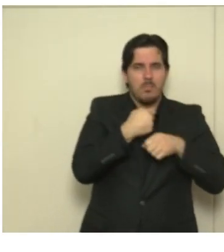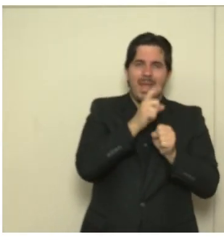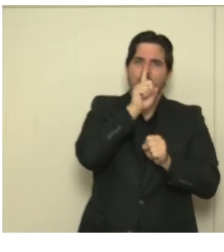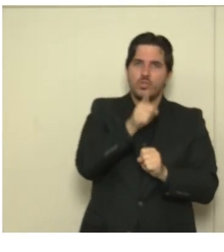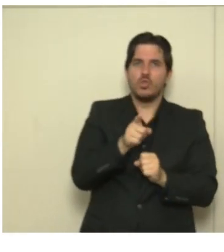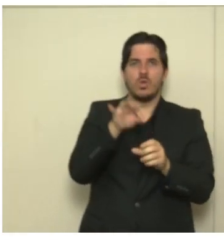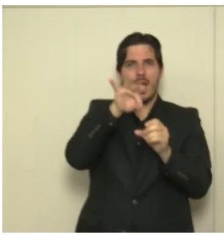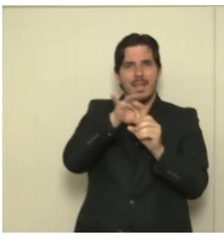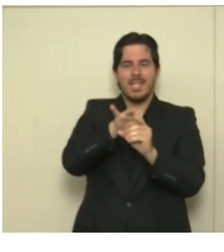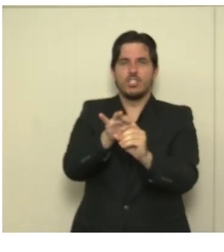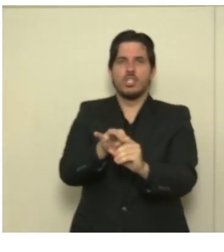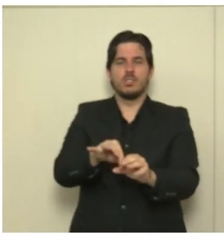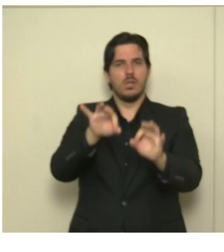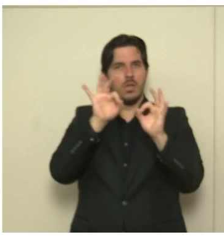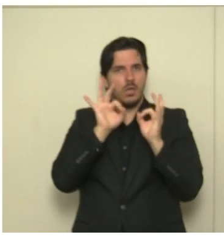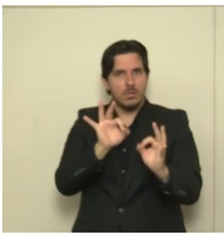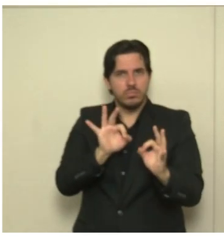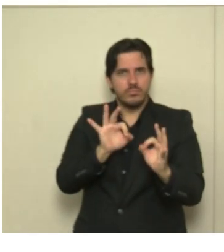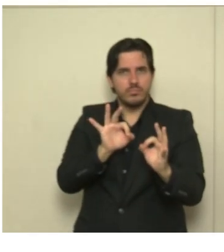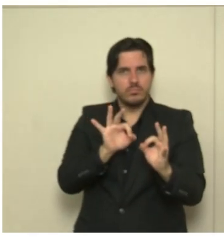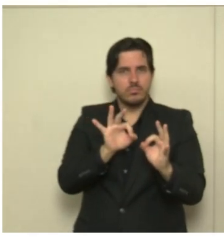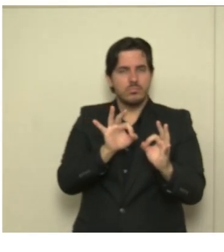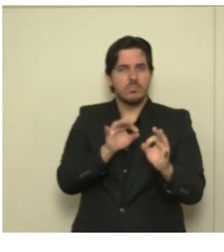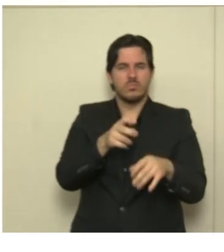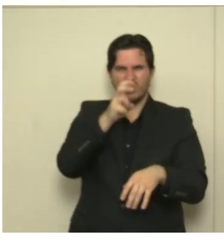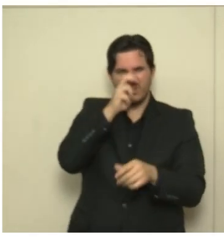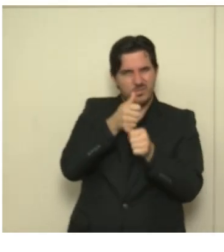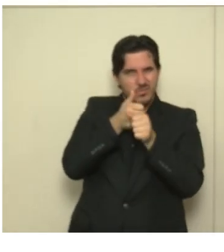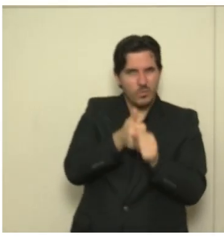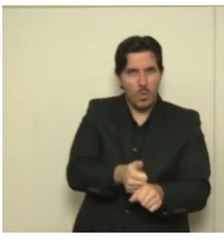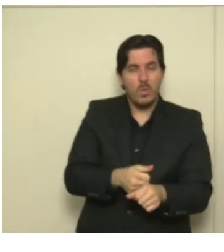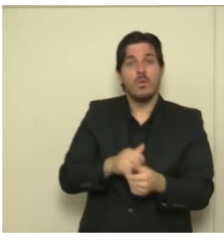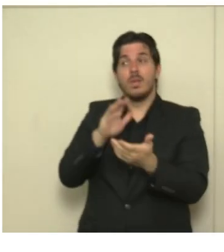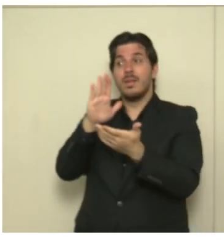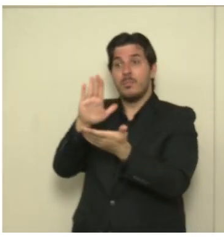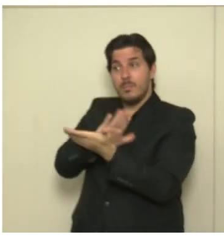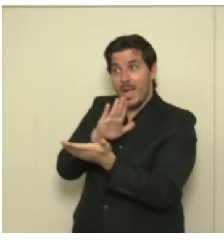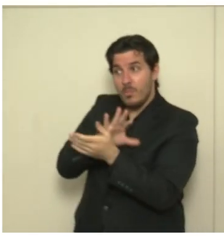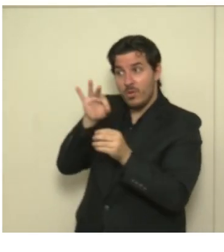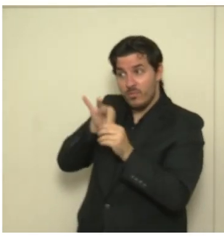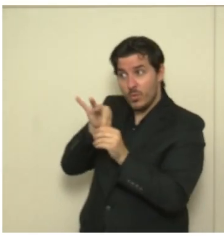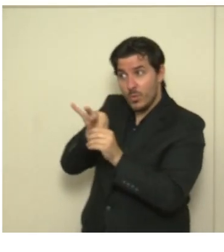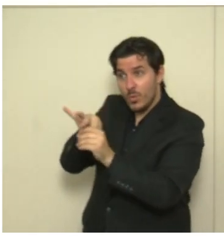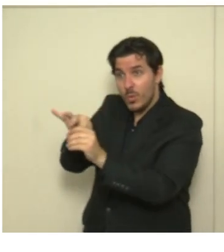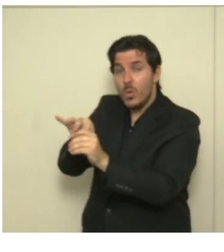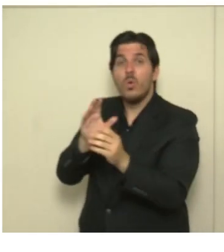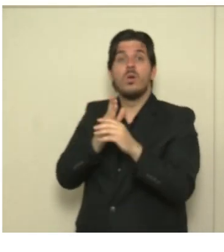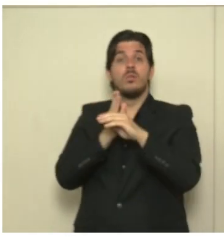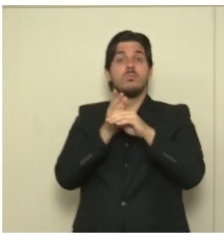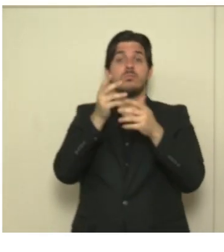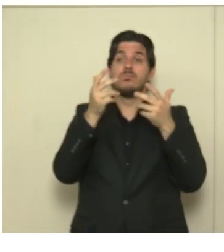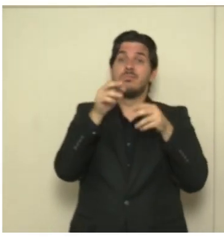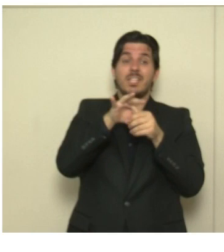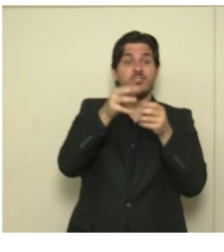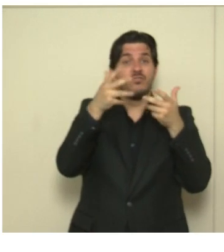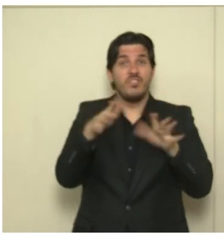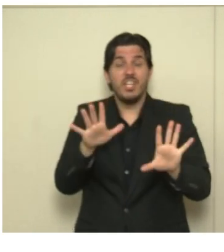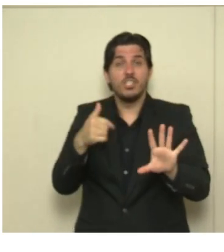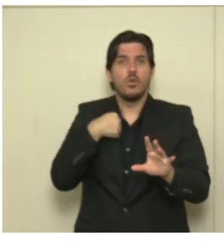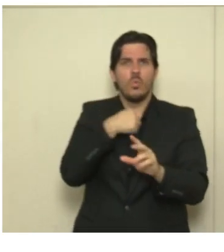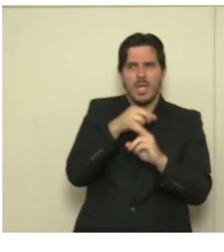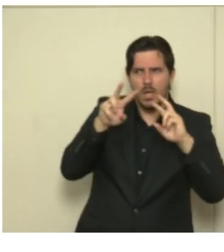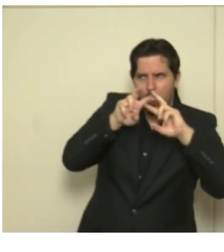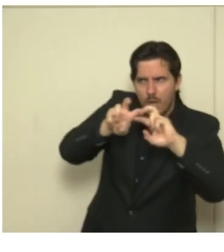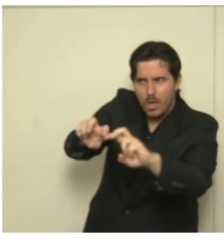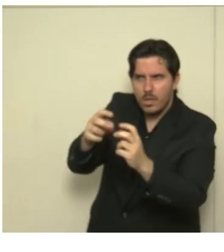exclusive use of paper ballots everywhere in New Mexico, along with mandatory post-election audits. And what these tools